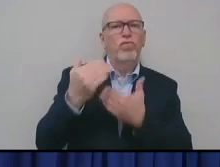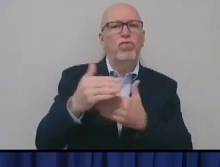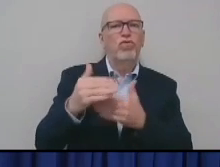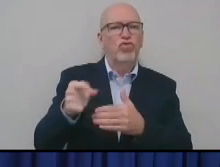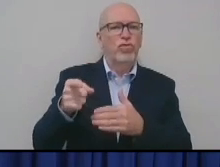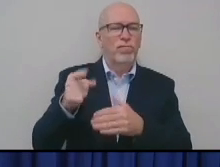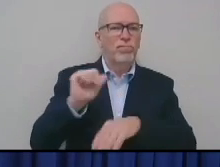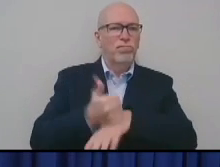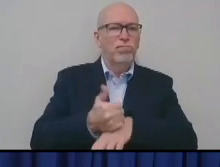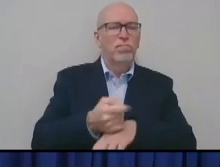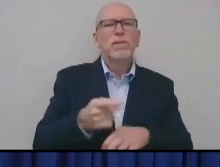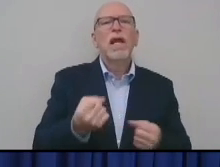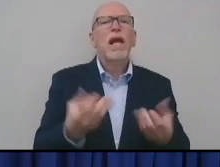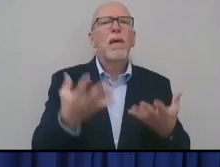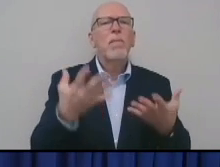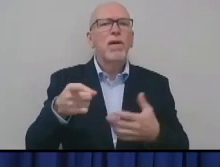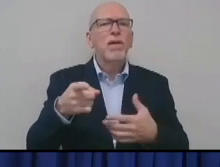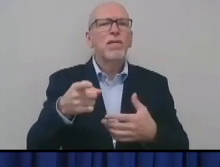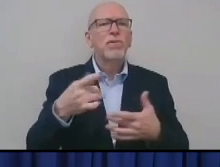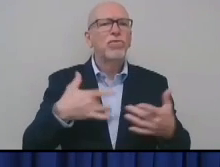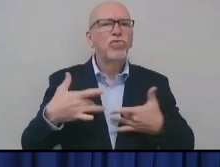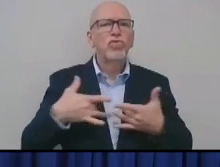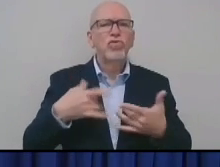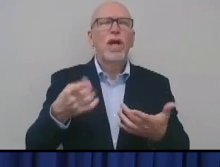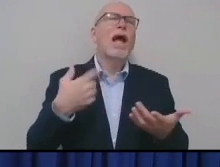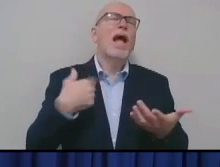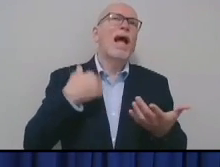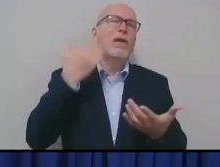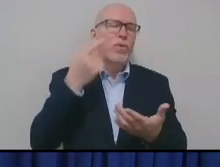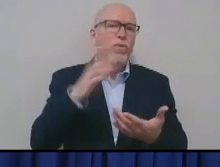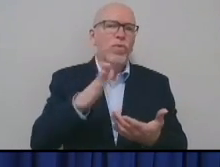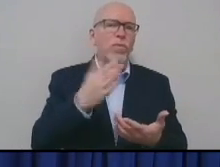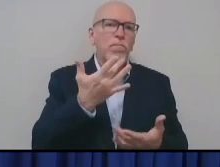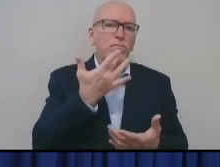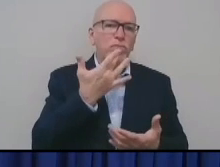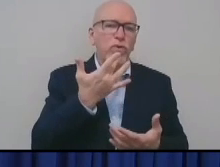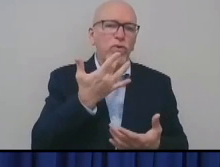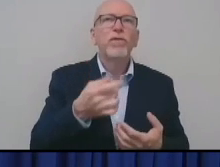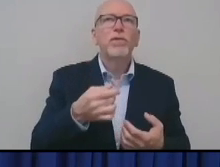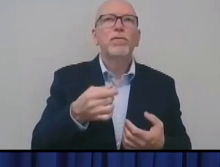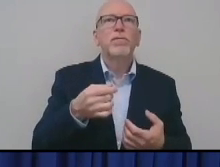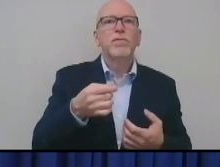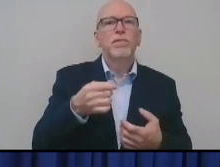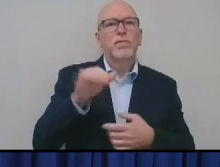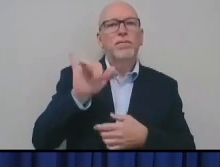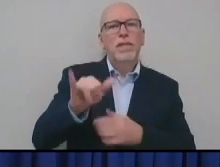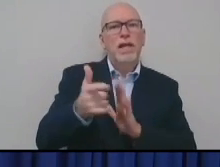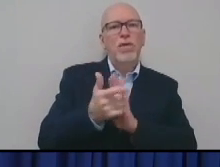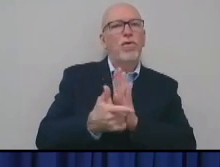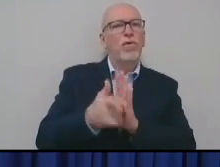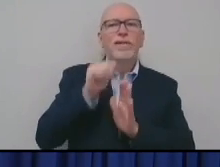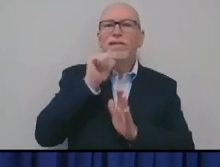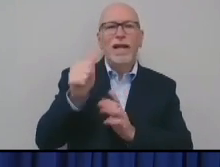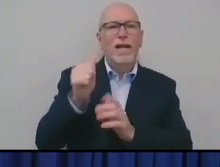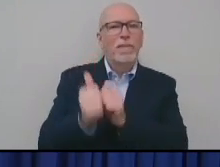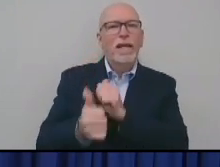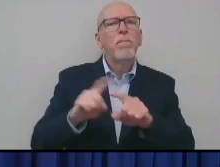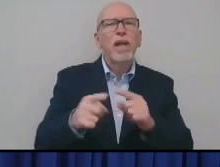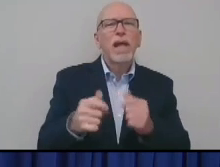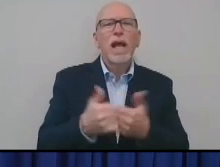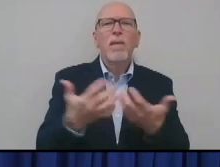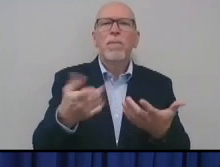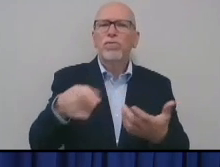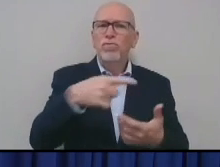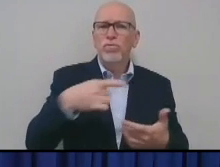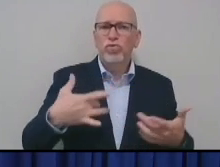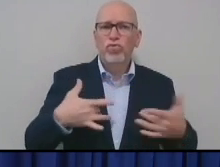place. How much of a concern is it? I know your preference was that law not take effect. How much of a concern is